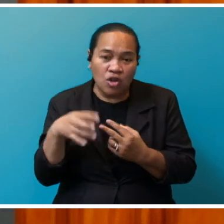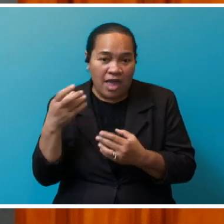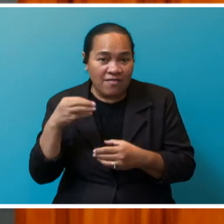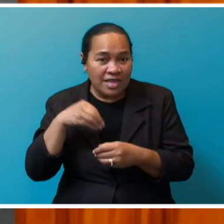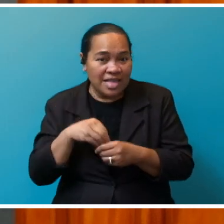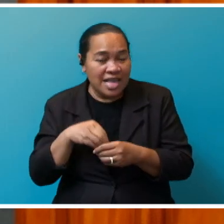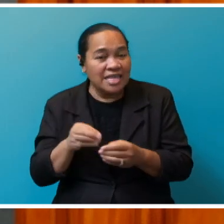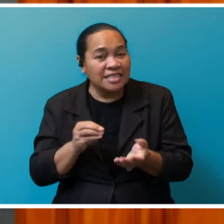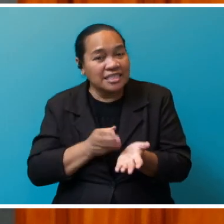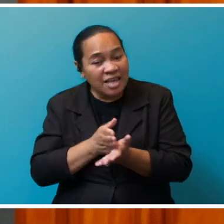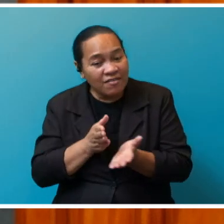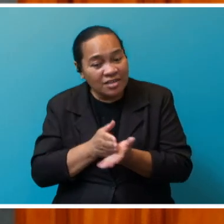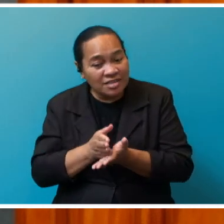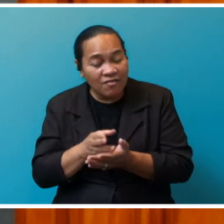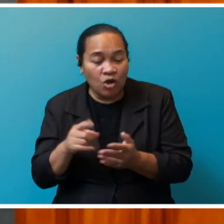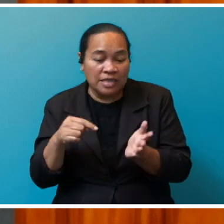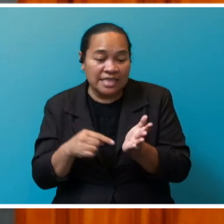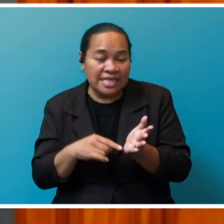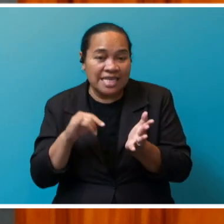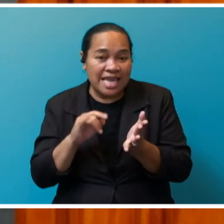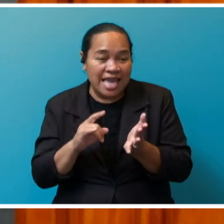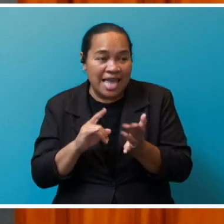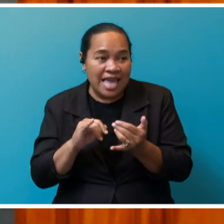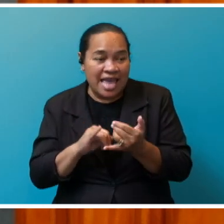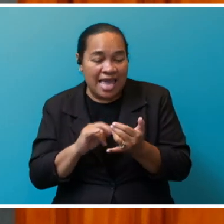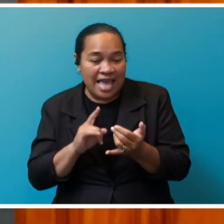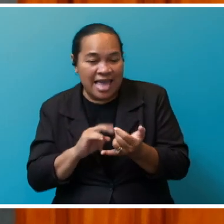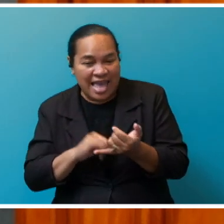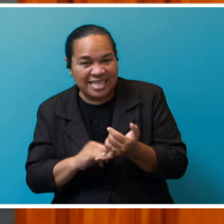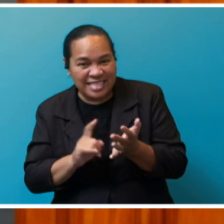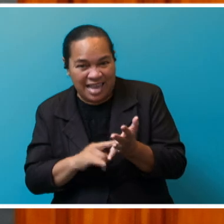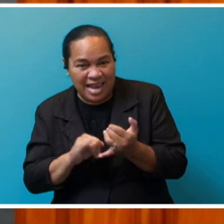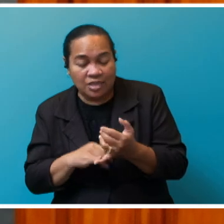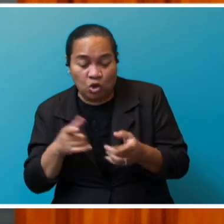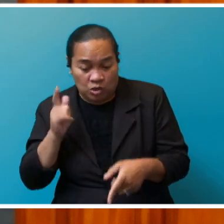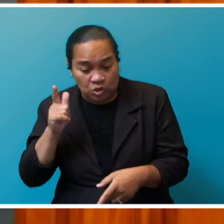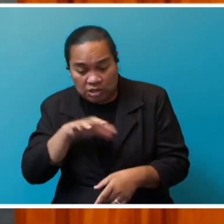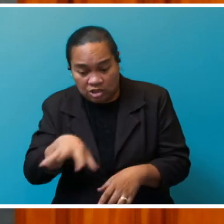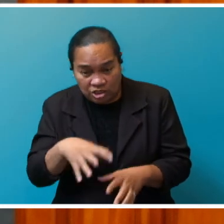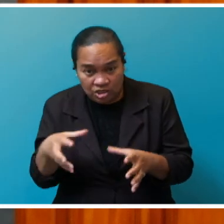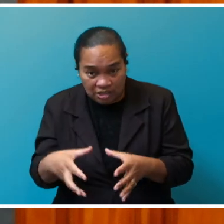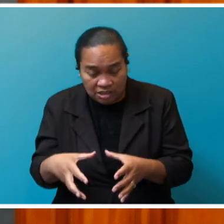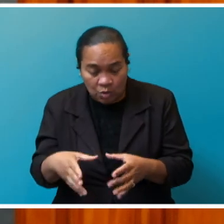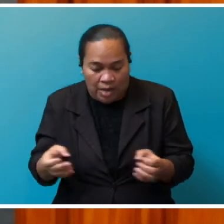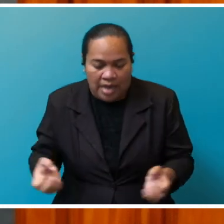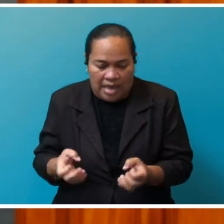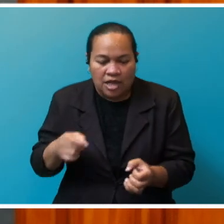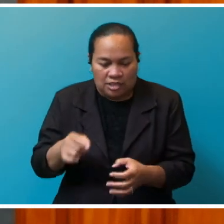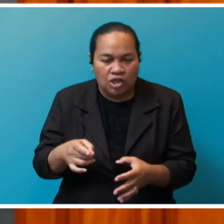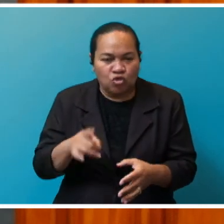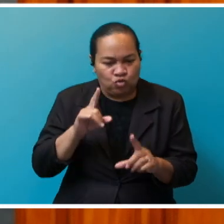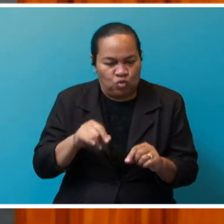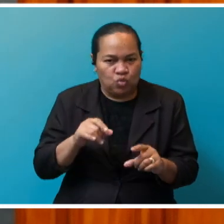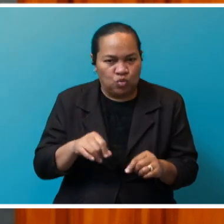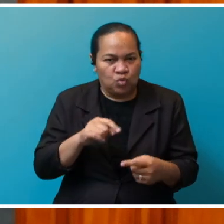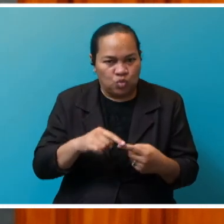through TSLS, in which these teachers are encouraged to undertake.